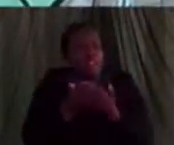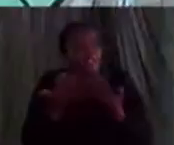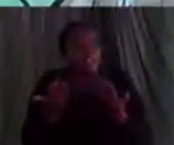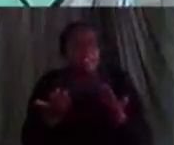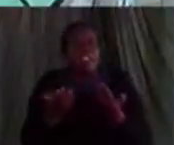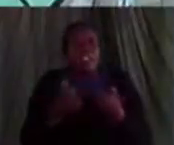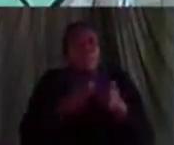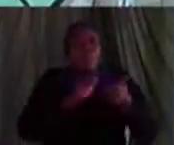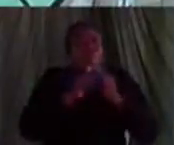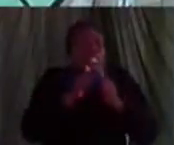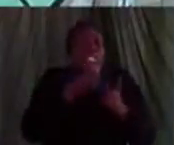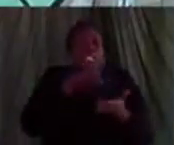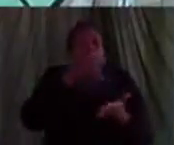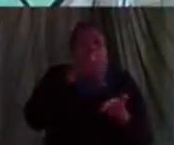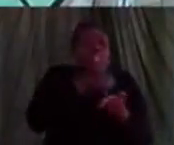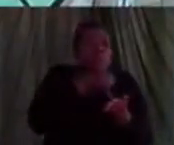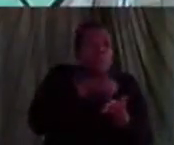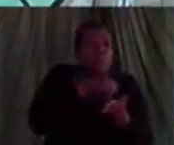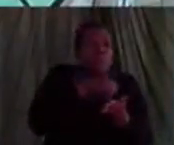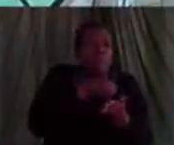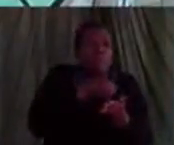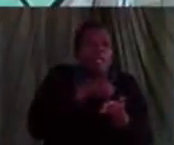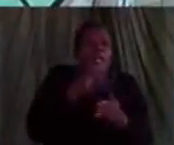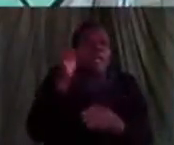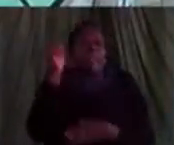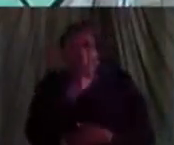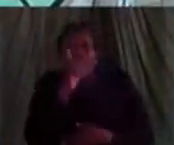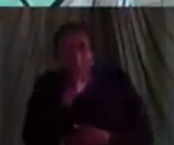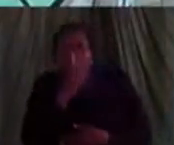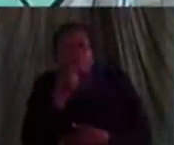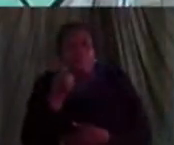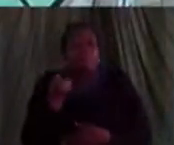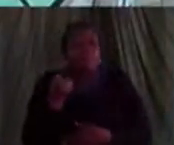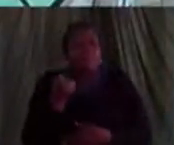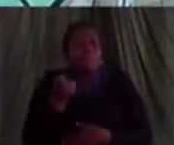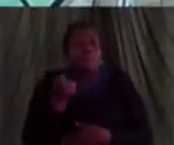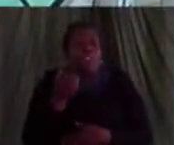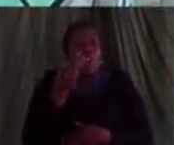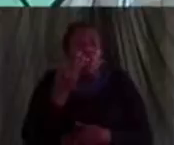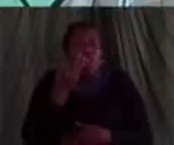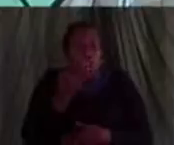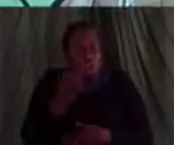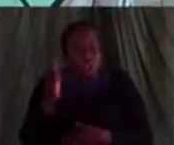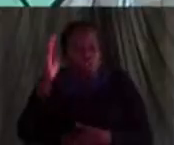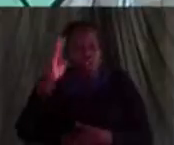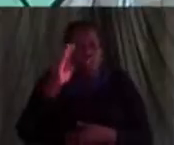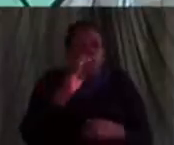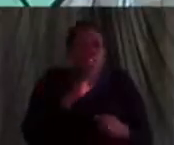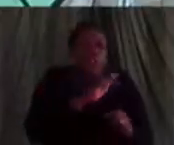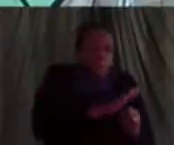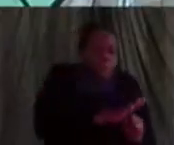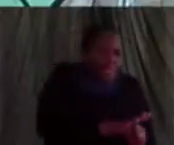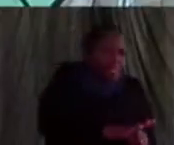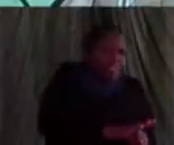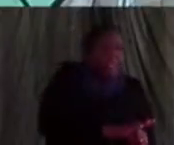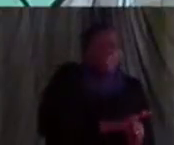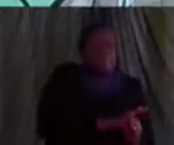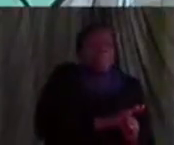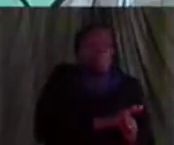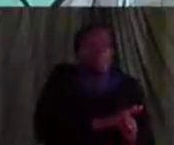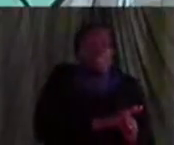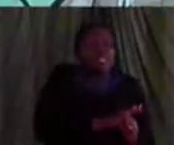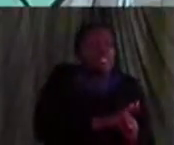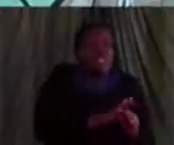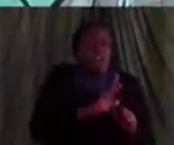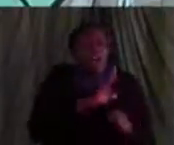which contains a threat of detrimental treatment or a